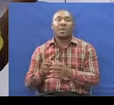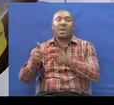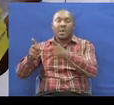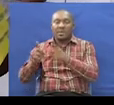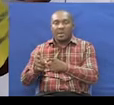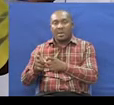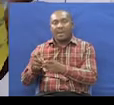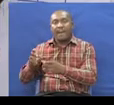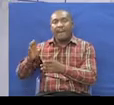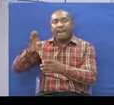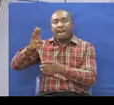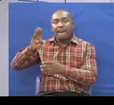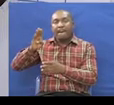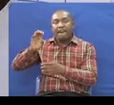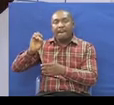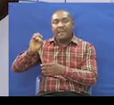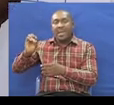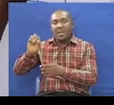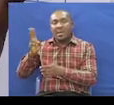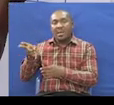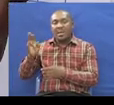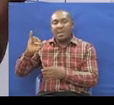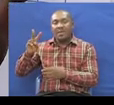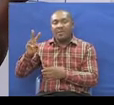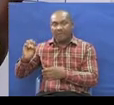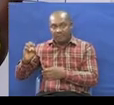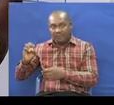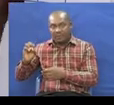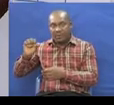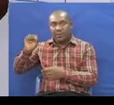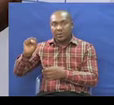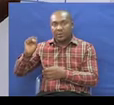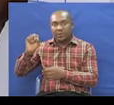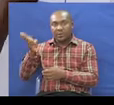water, fill the trough with water, fill the trough with water.